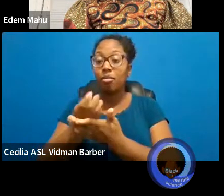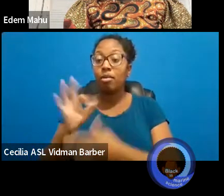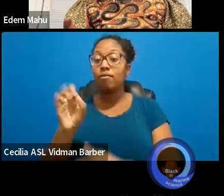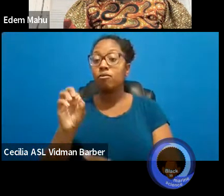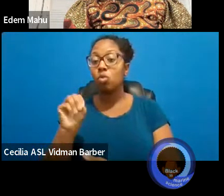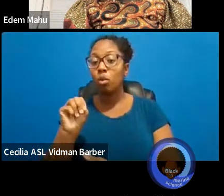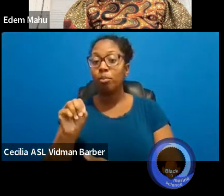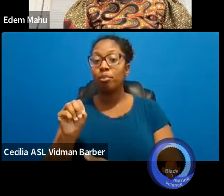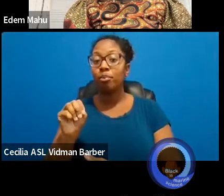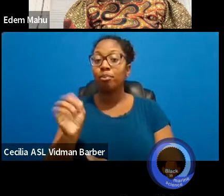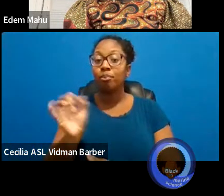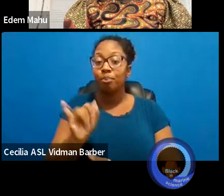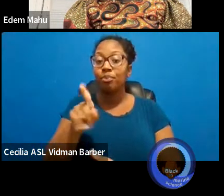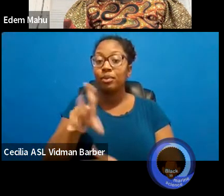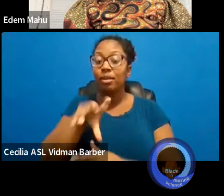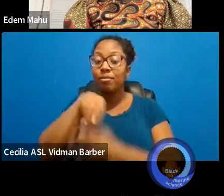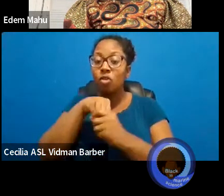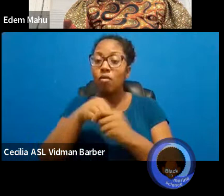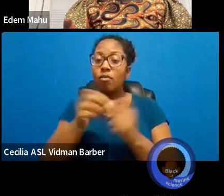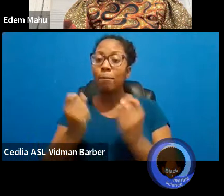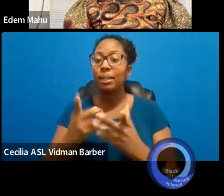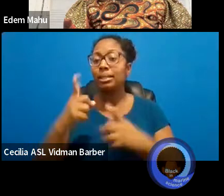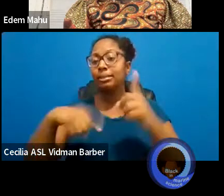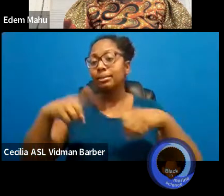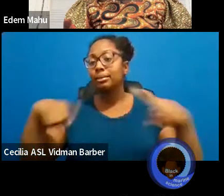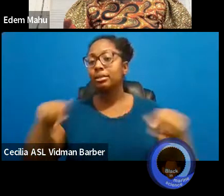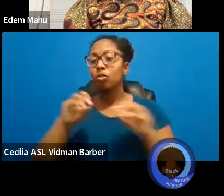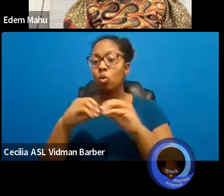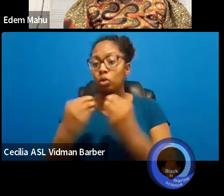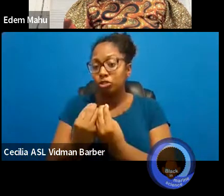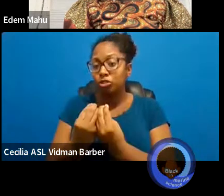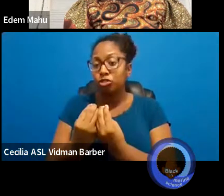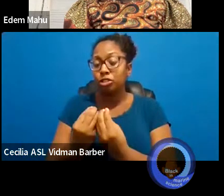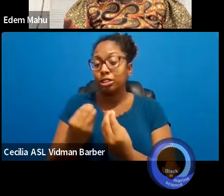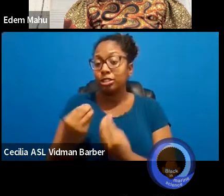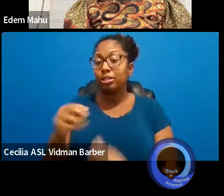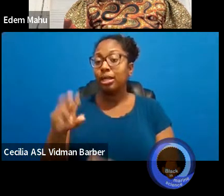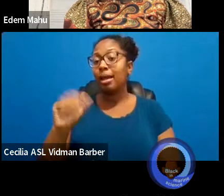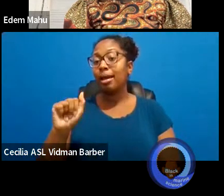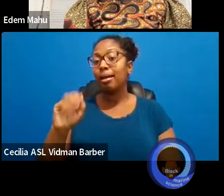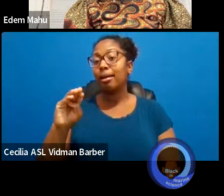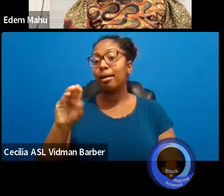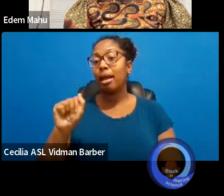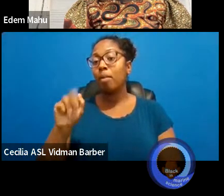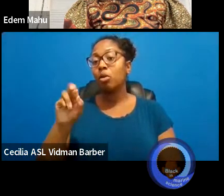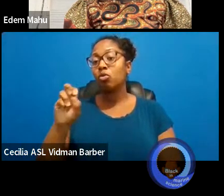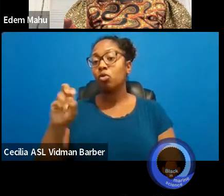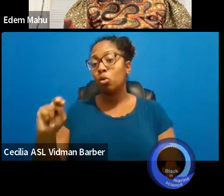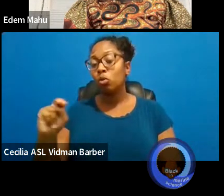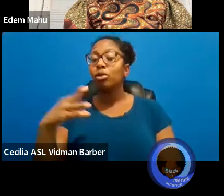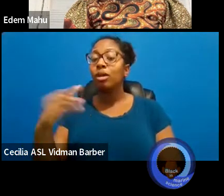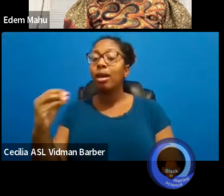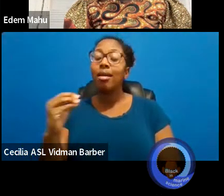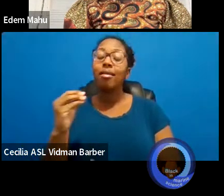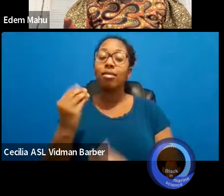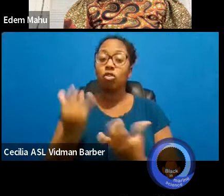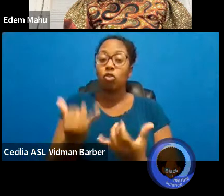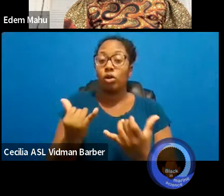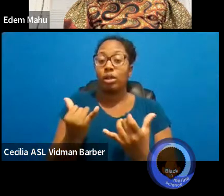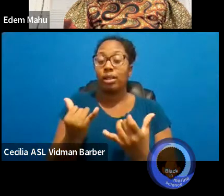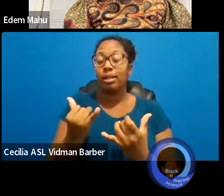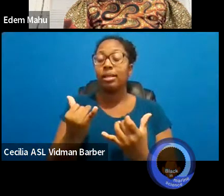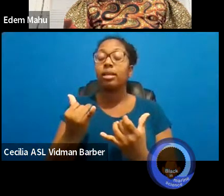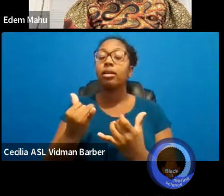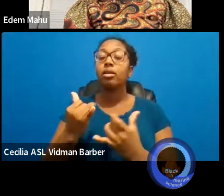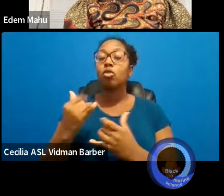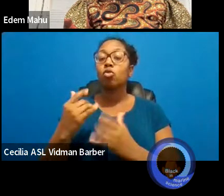UNGO, executive member of Commonwealth Climate Change Network in Cameroon, and currently African regional representative for Sustainable